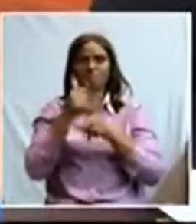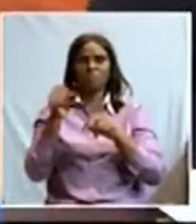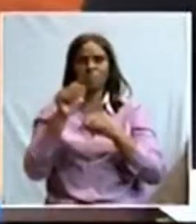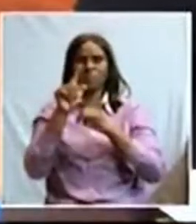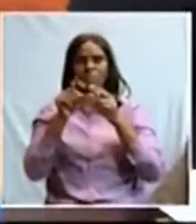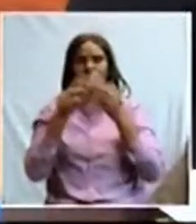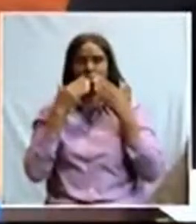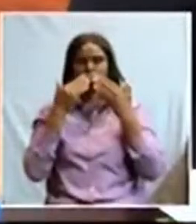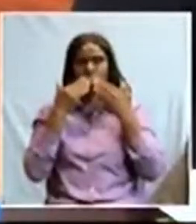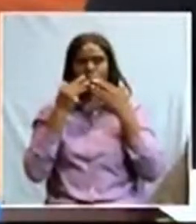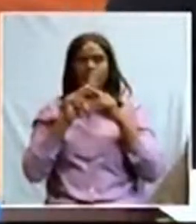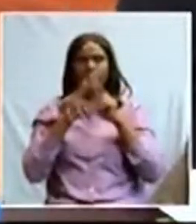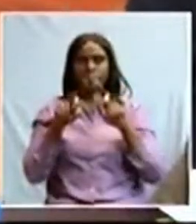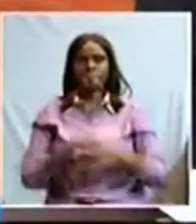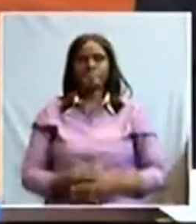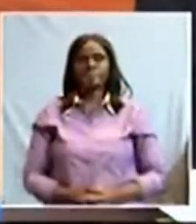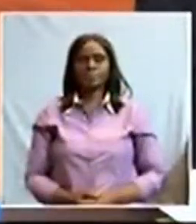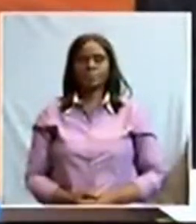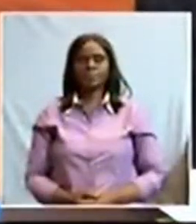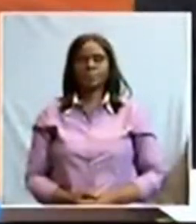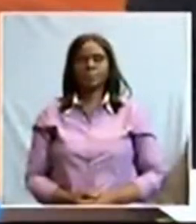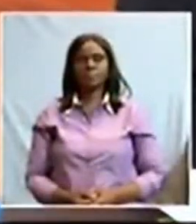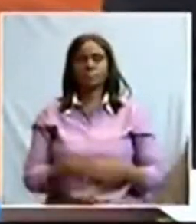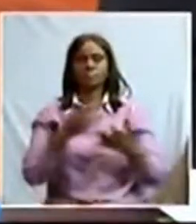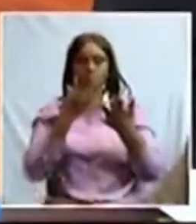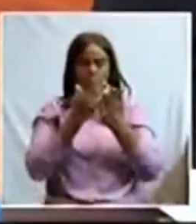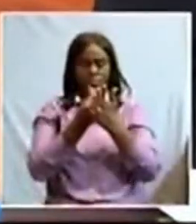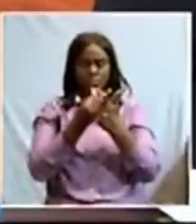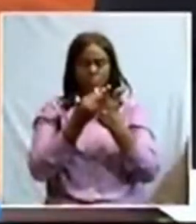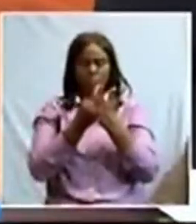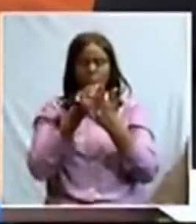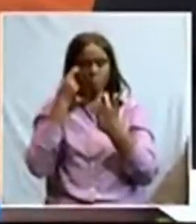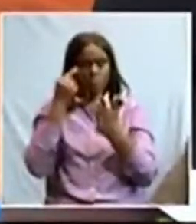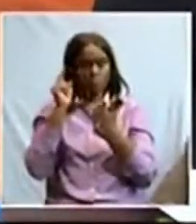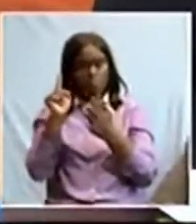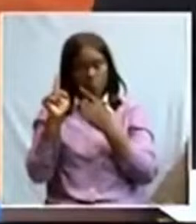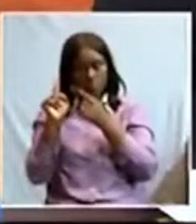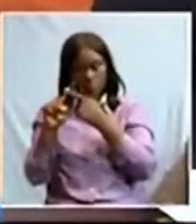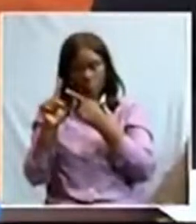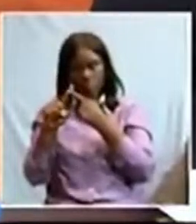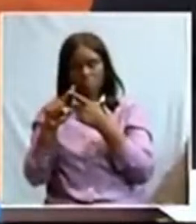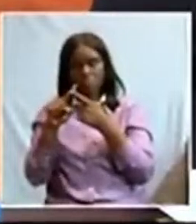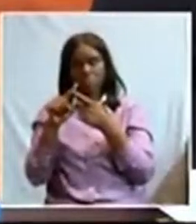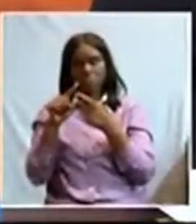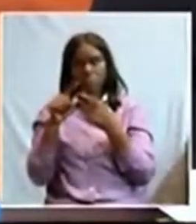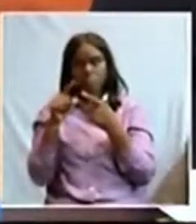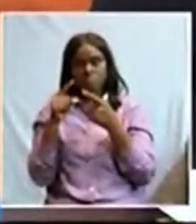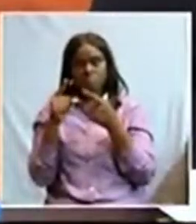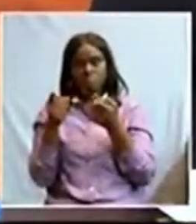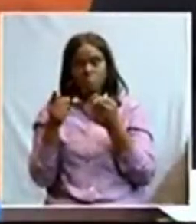Chair. The money would say it's for the one that is giving instruction.